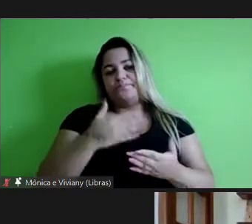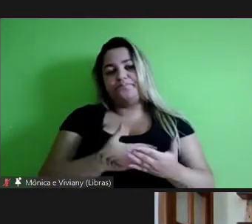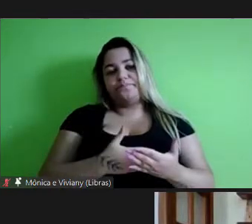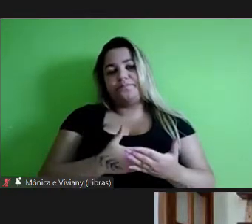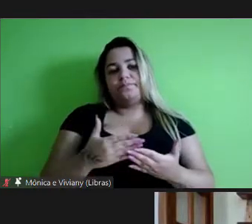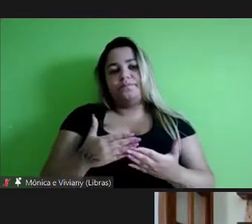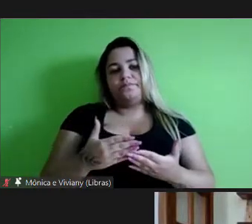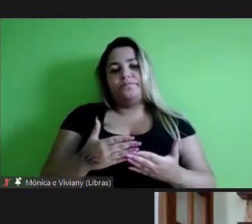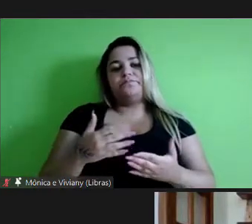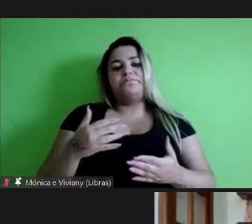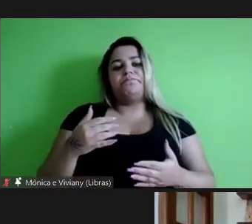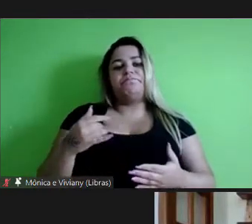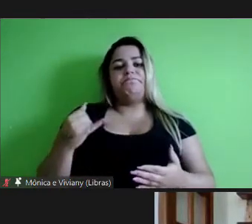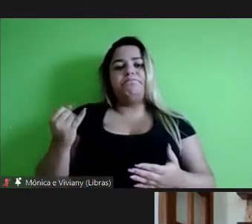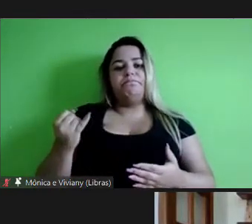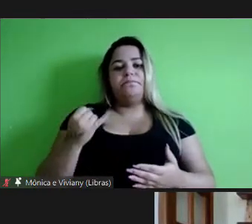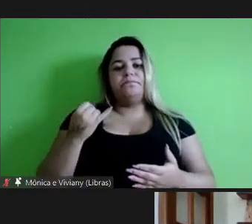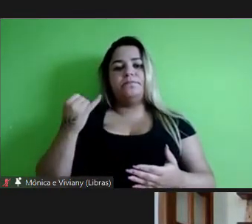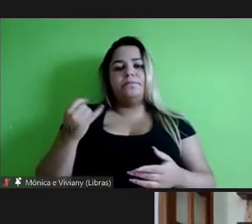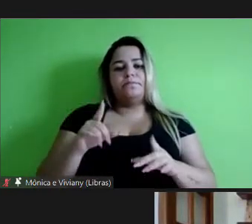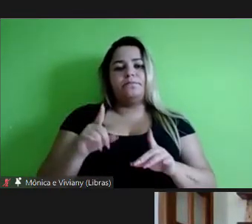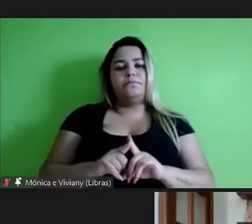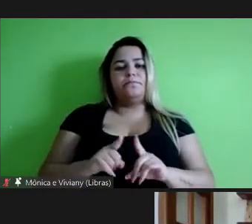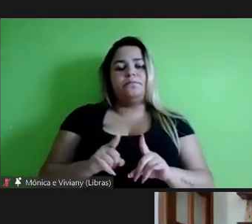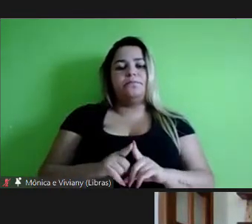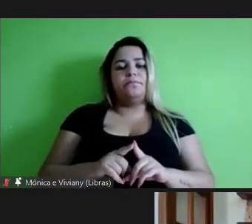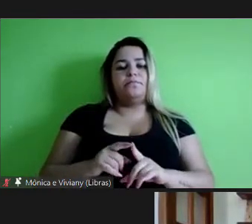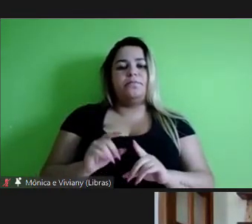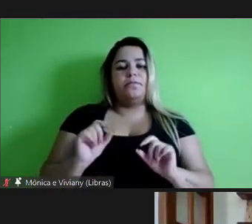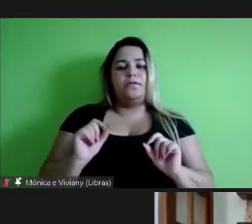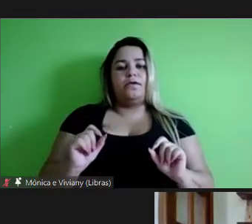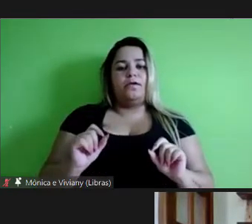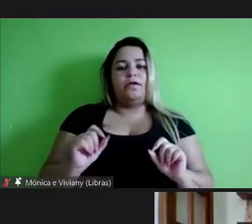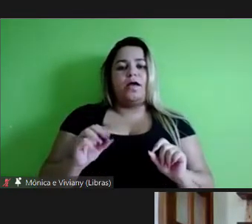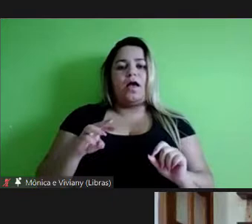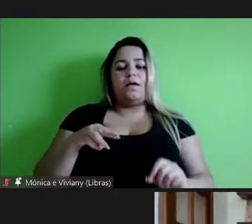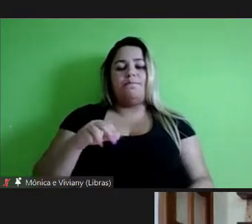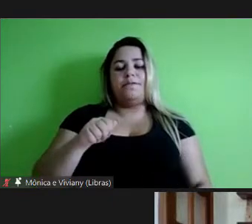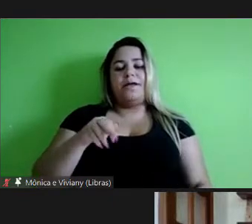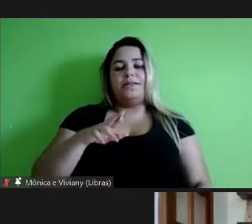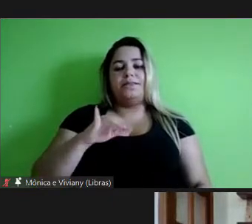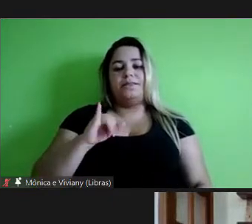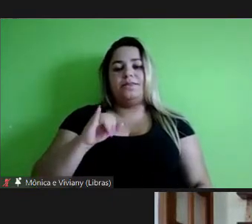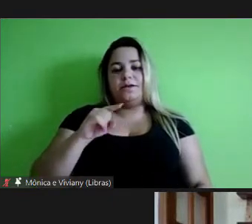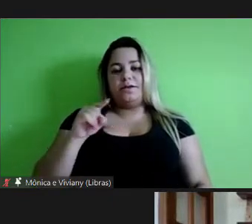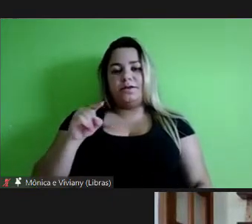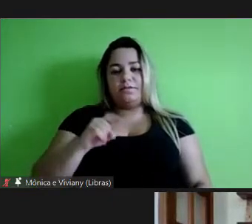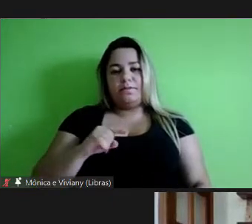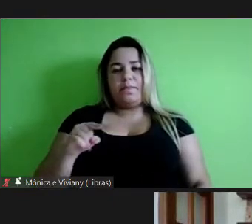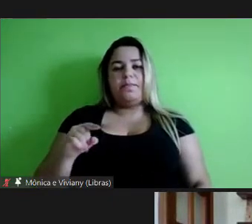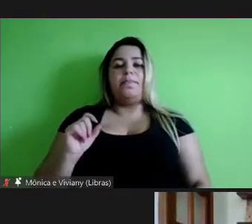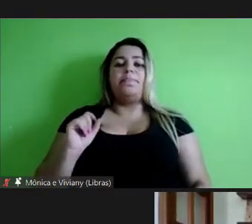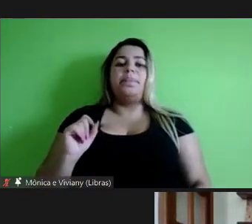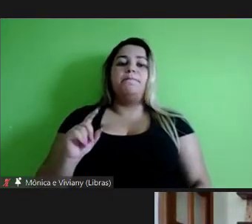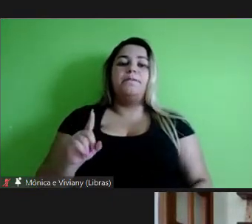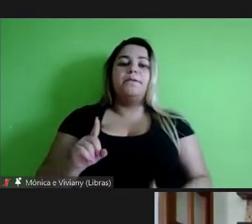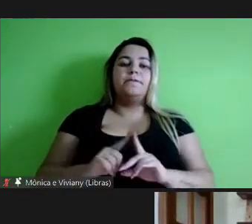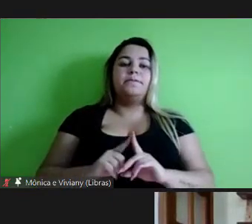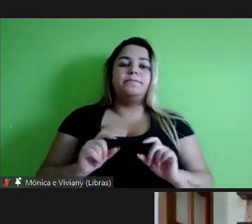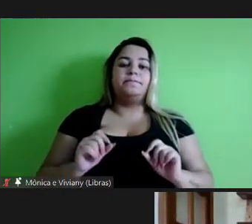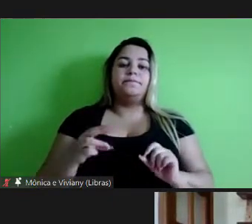initial speech, which is about the importance of the matrix and